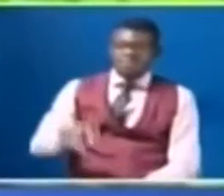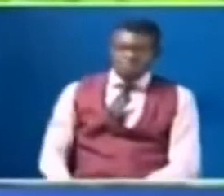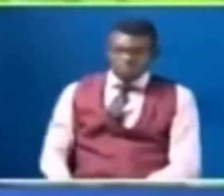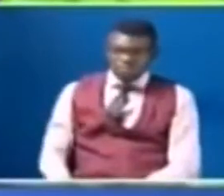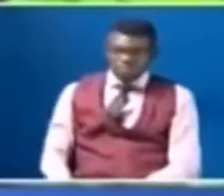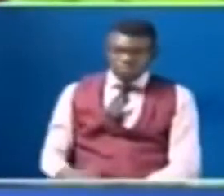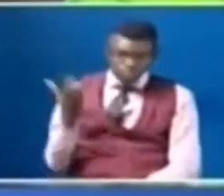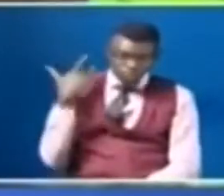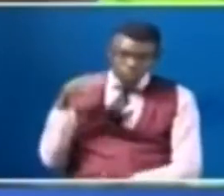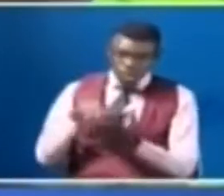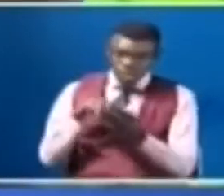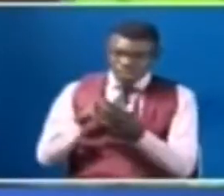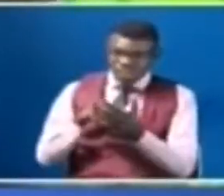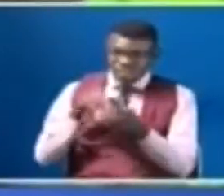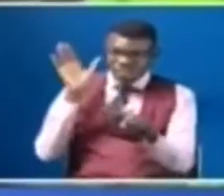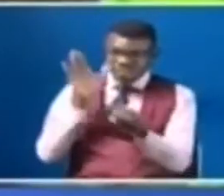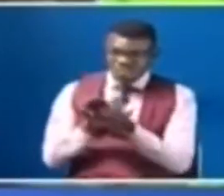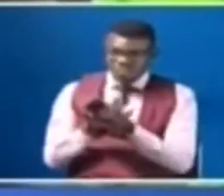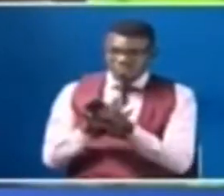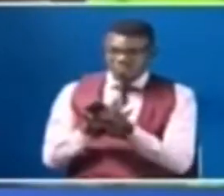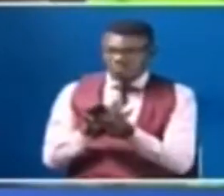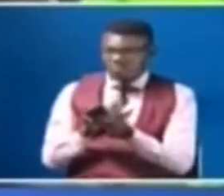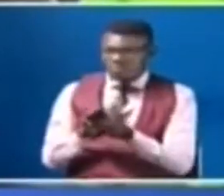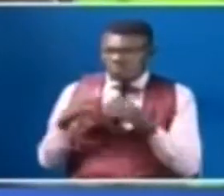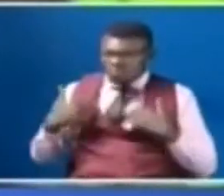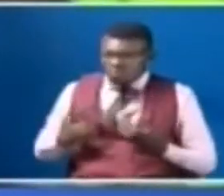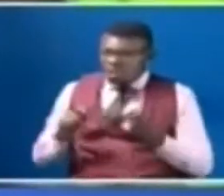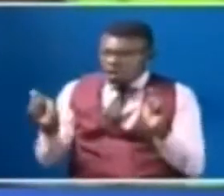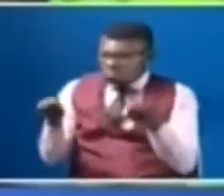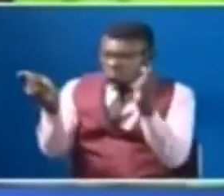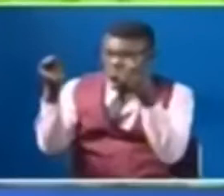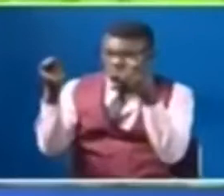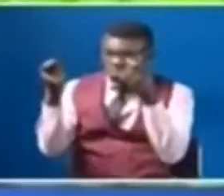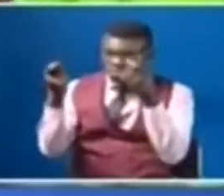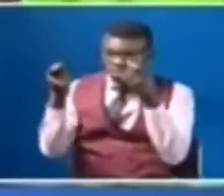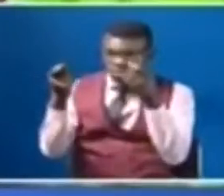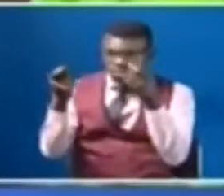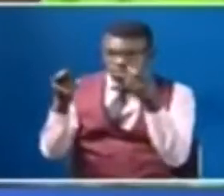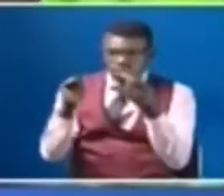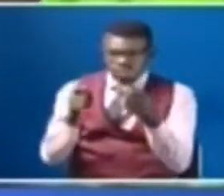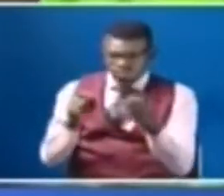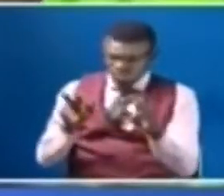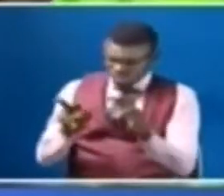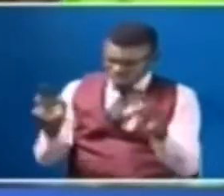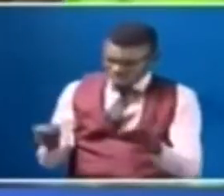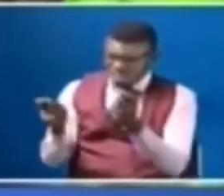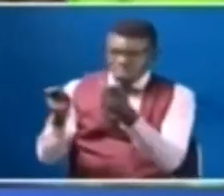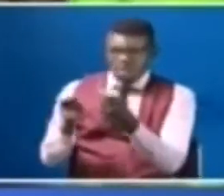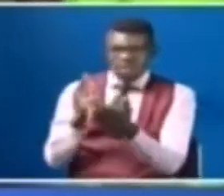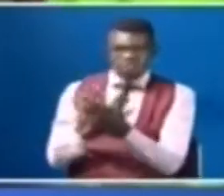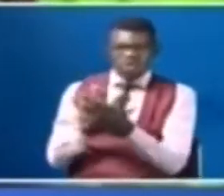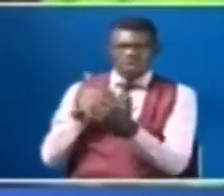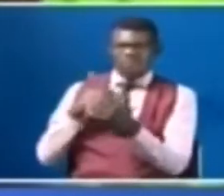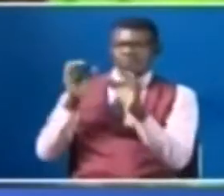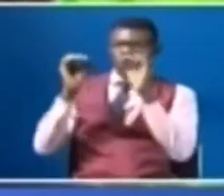hapa ni za kushutumiana kuwa fulani ni mchawi. Na huo uchawi tuliuangalia si uchawi. Kama mtoto